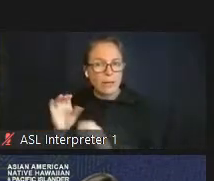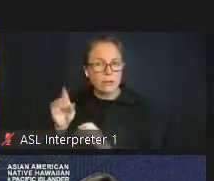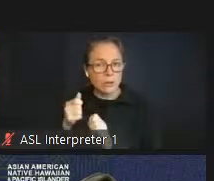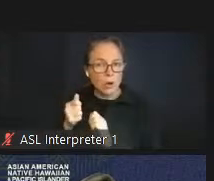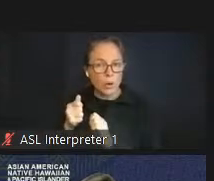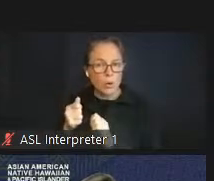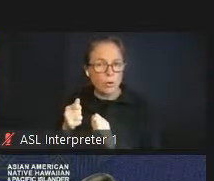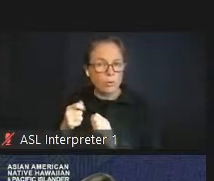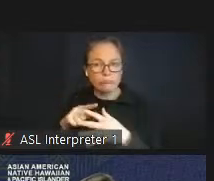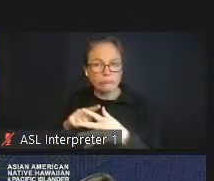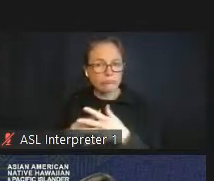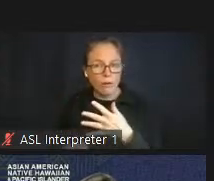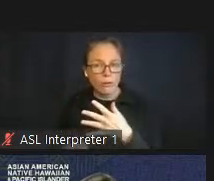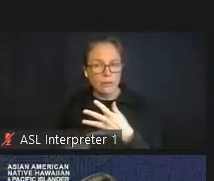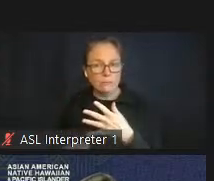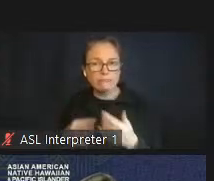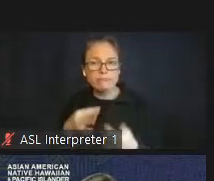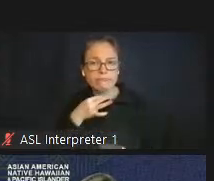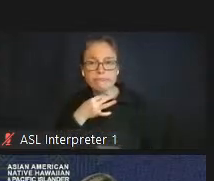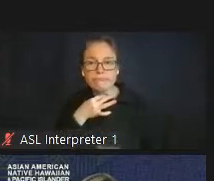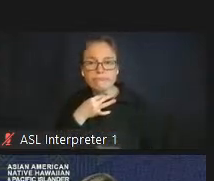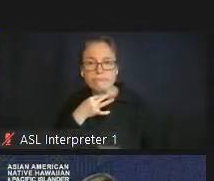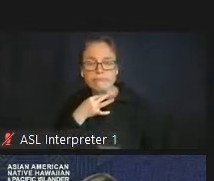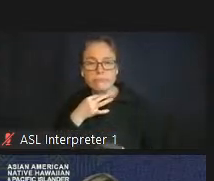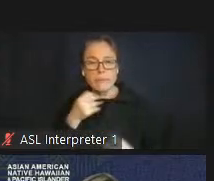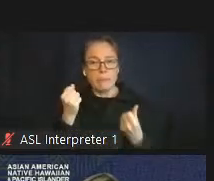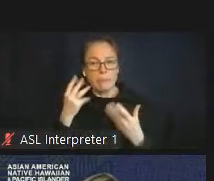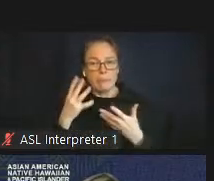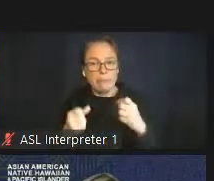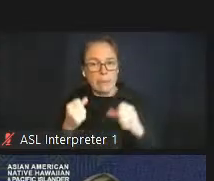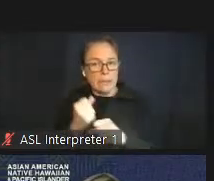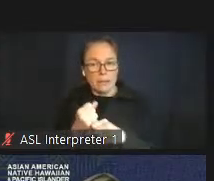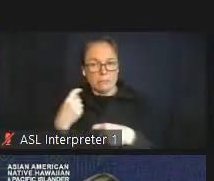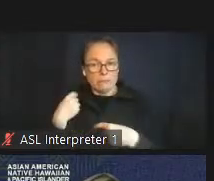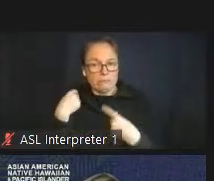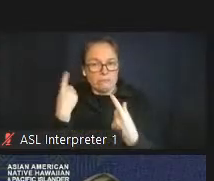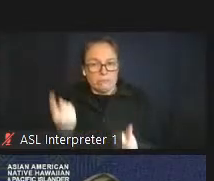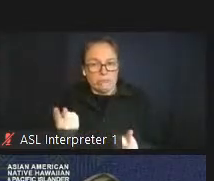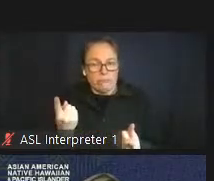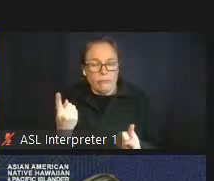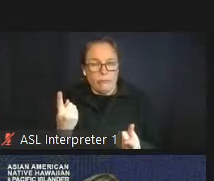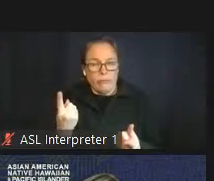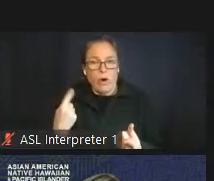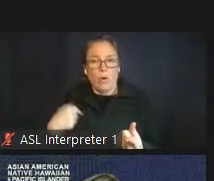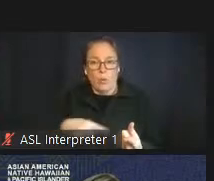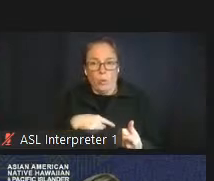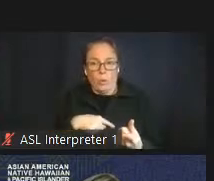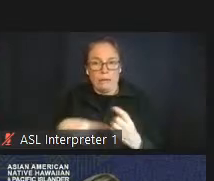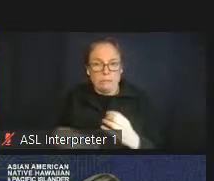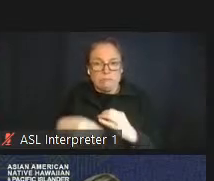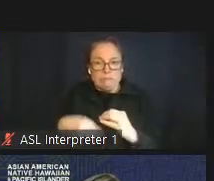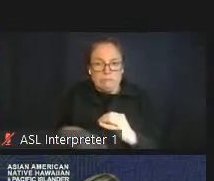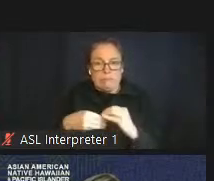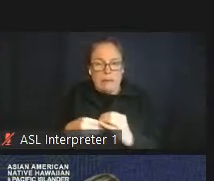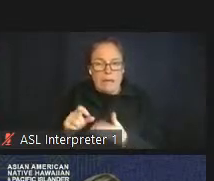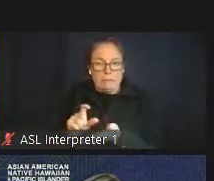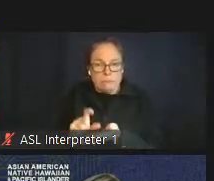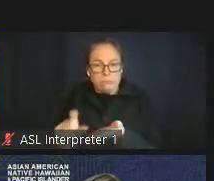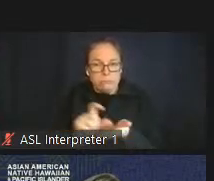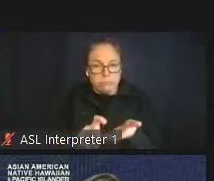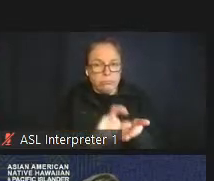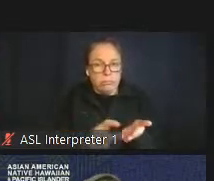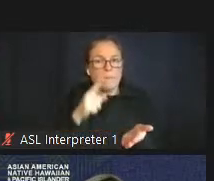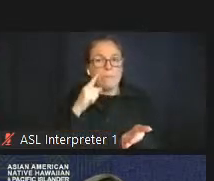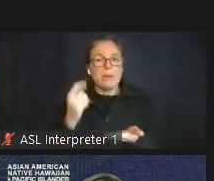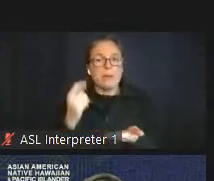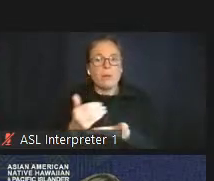cetera. We, for many, many years, have been able to subsidize all these areas with fees coming off